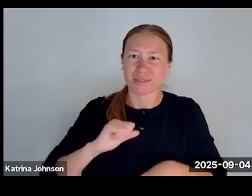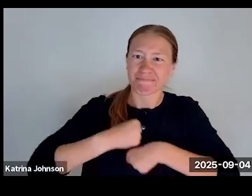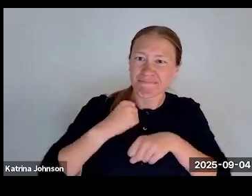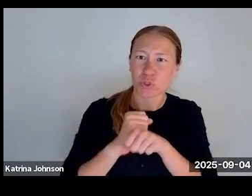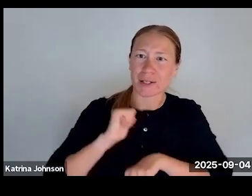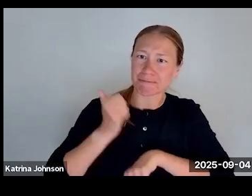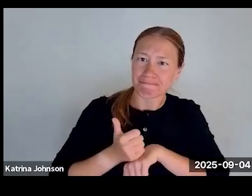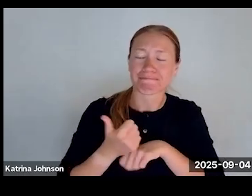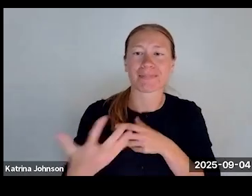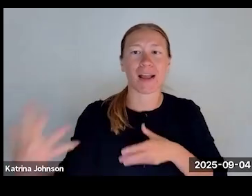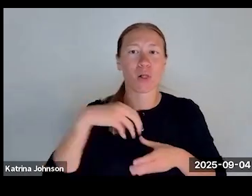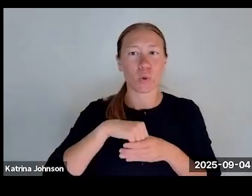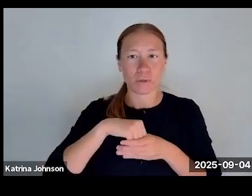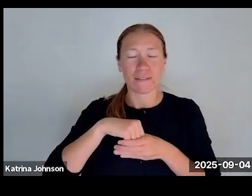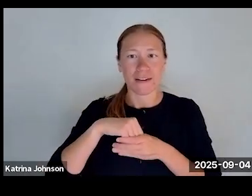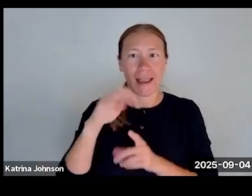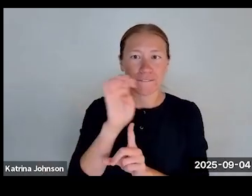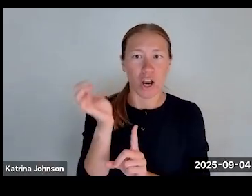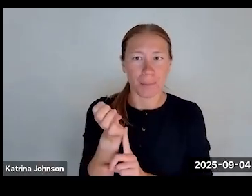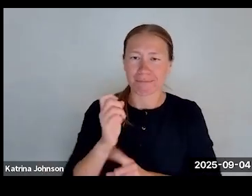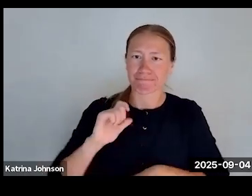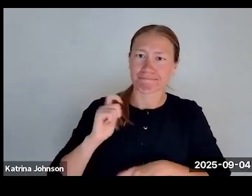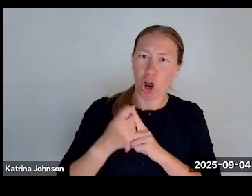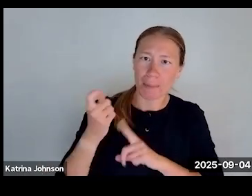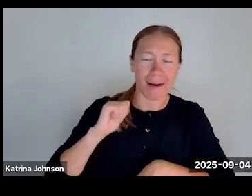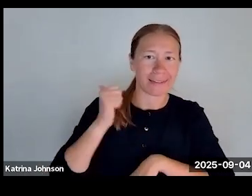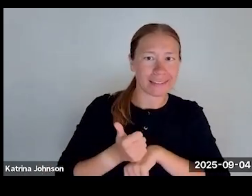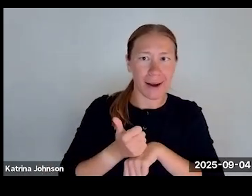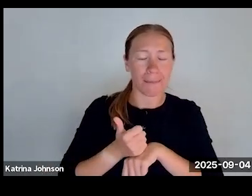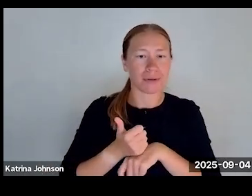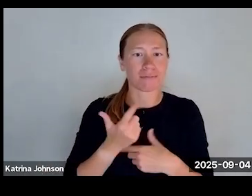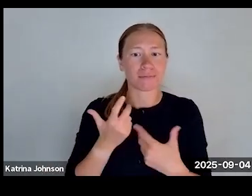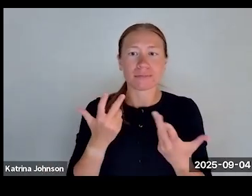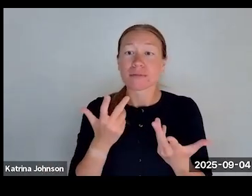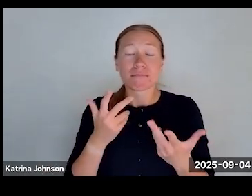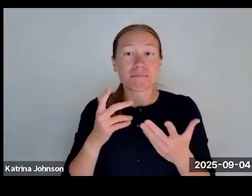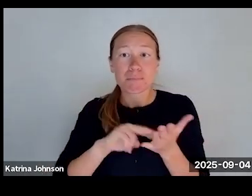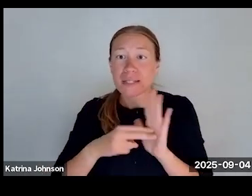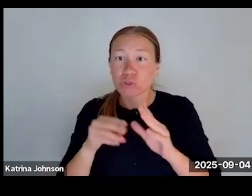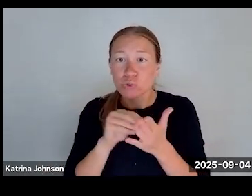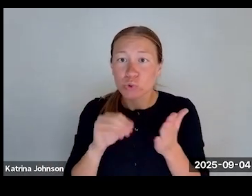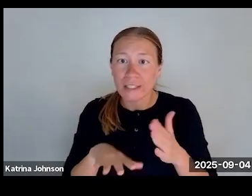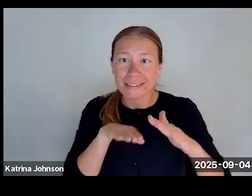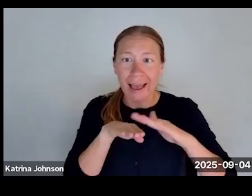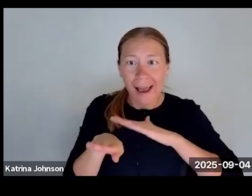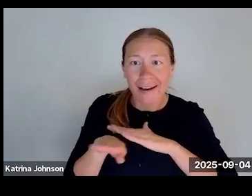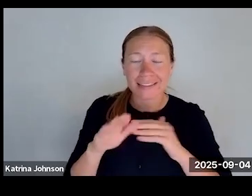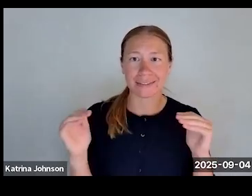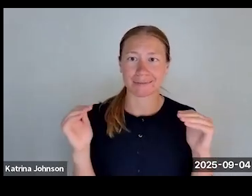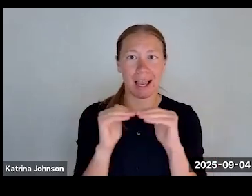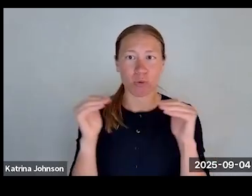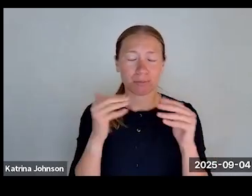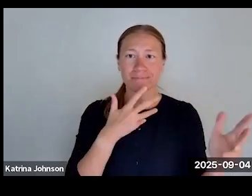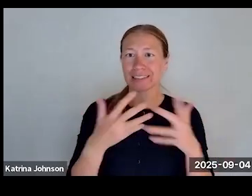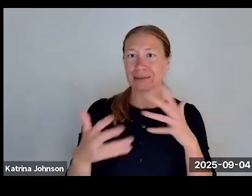environment for learning by default, so students have equitable access whether their disability is apparent to us